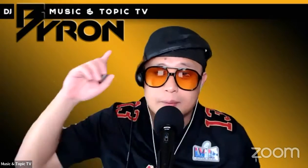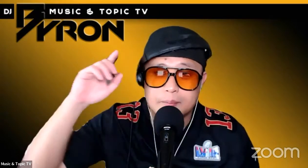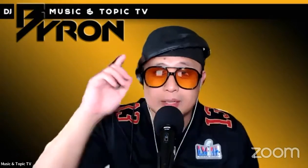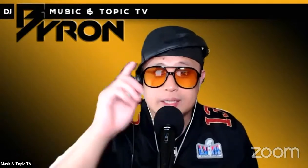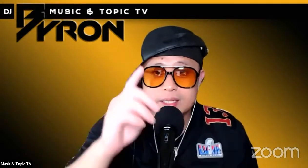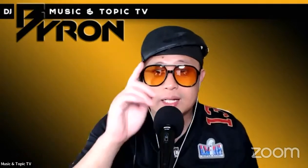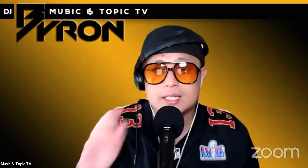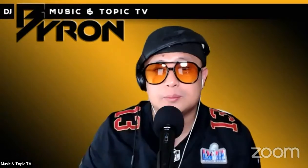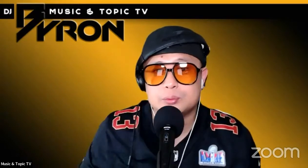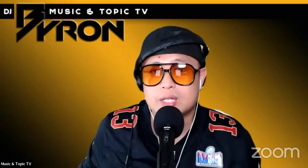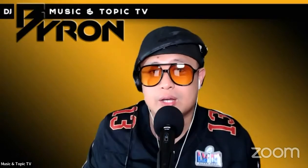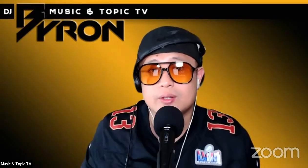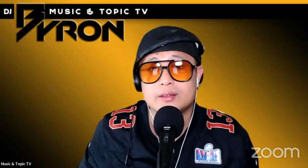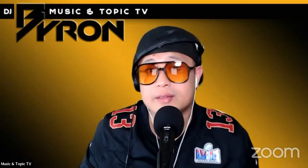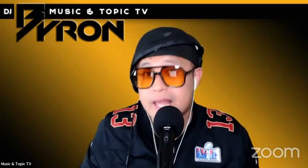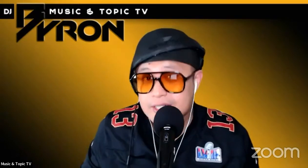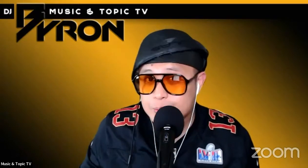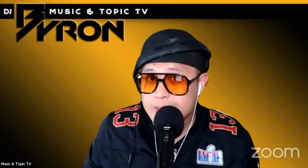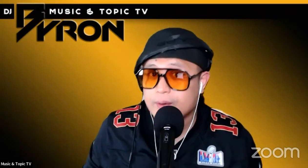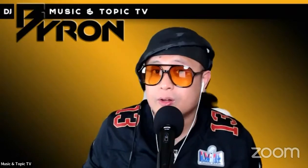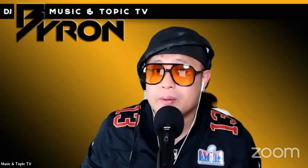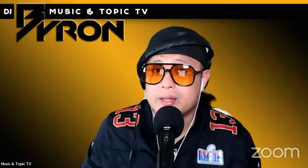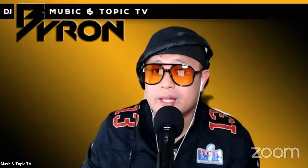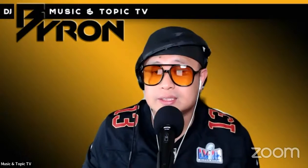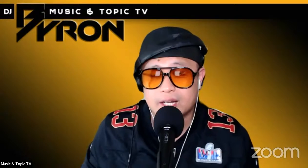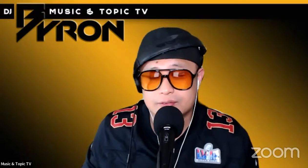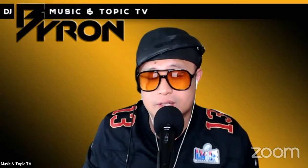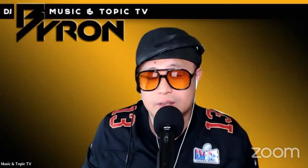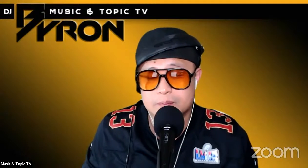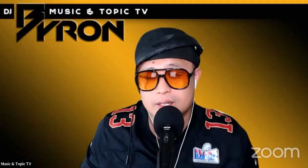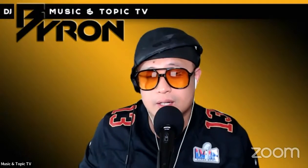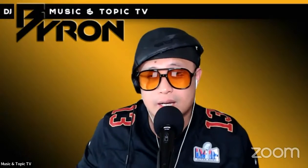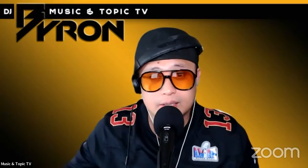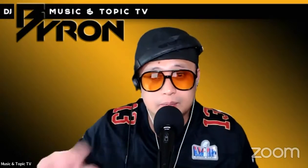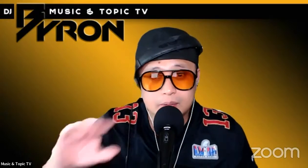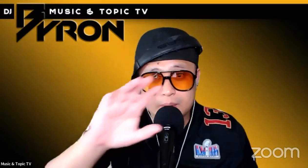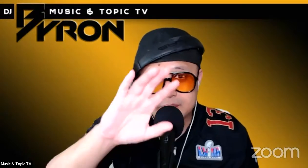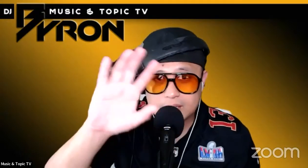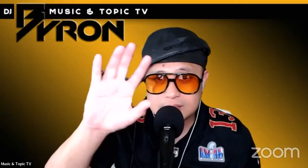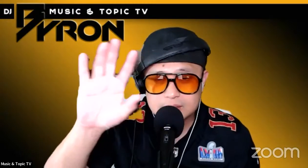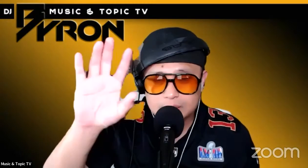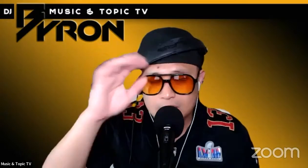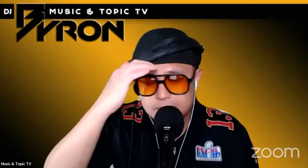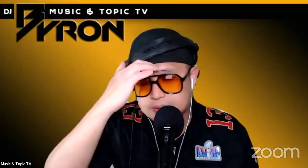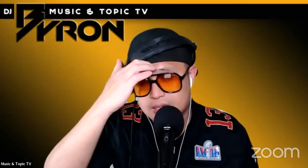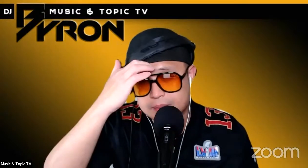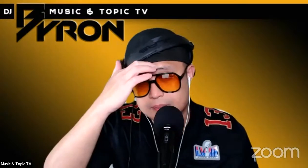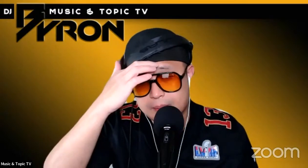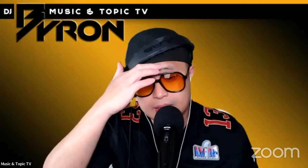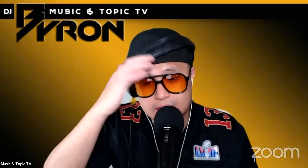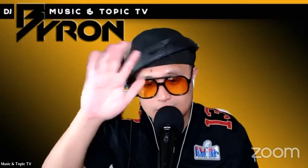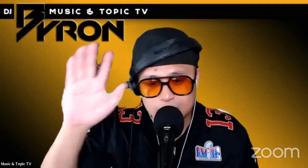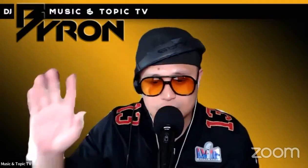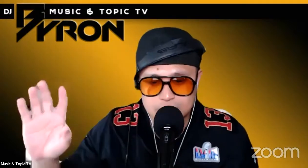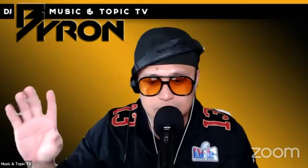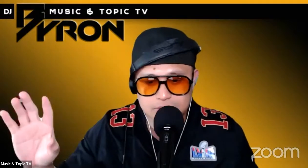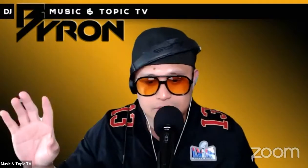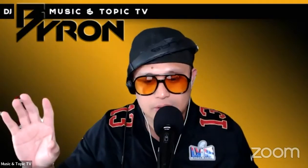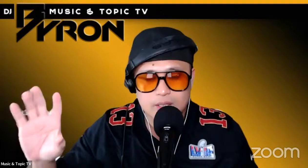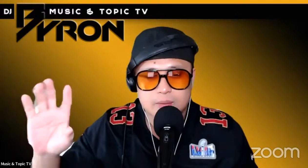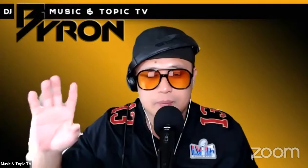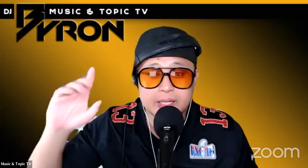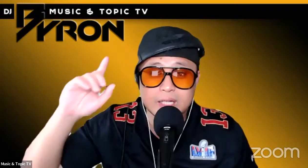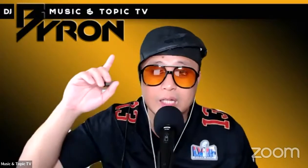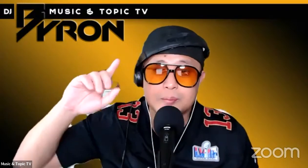you. Magkita-kita po tayo ulit next week on my next live stream. At Mami Tess, marami po salamat. Mami Terry, thank you so much